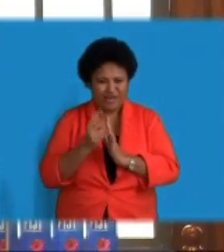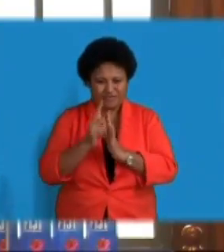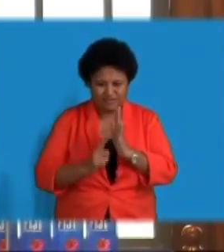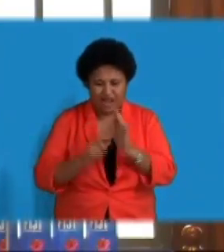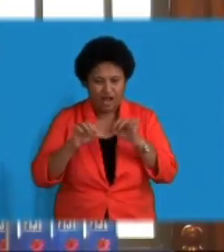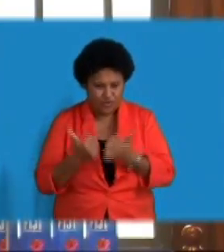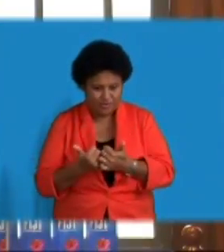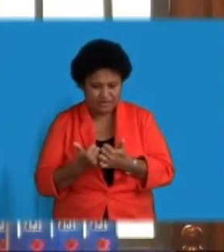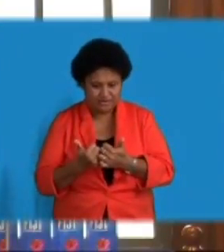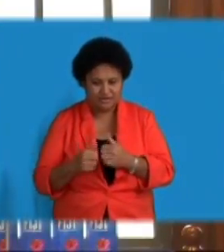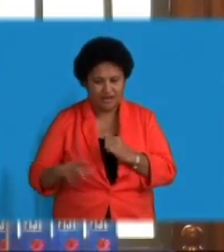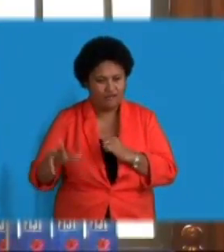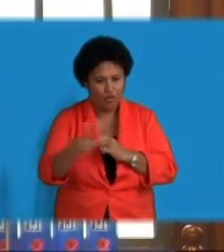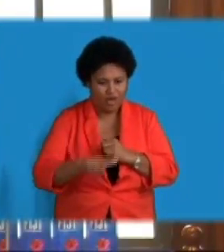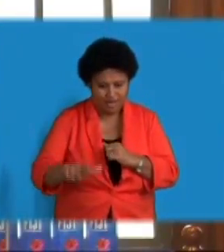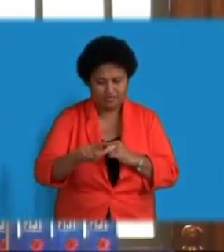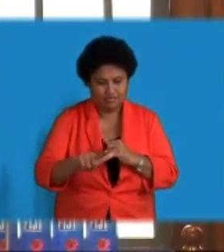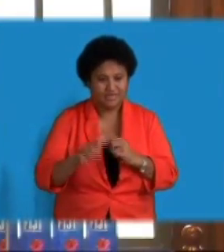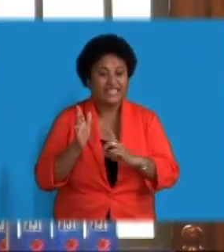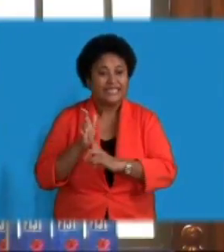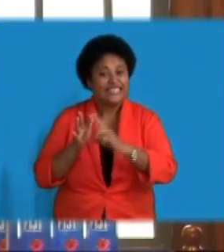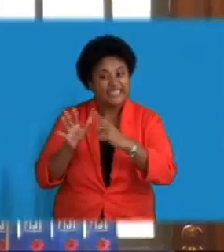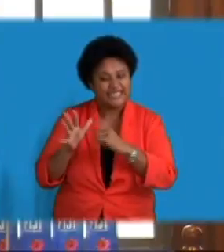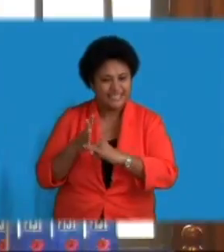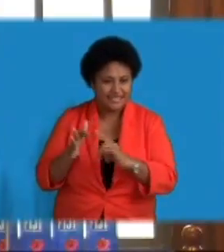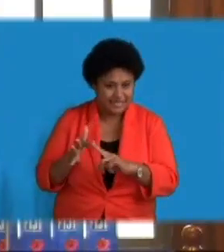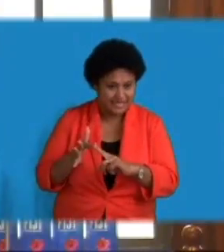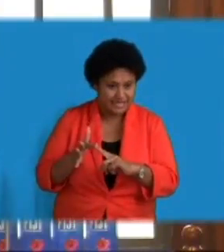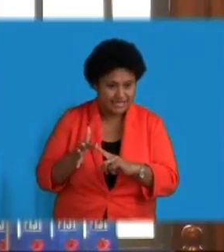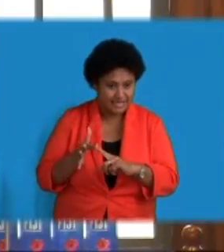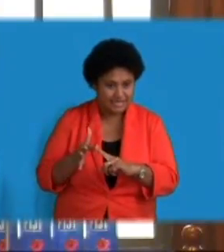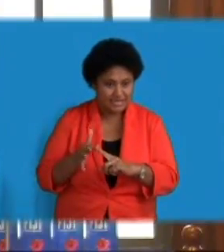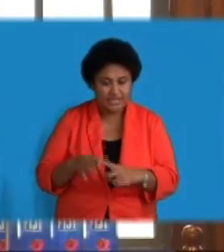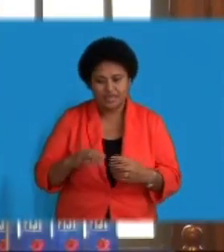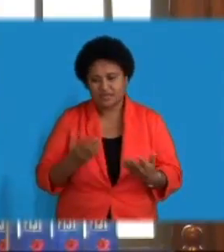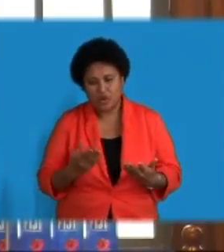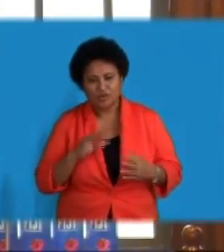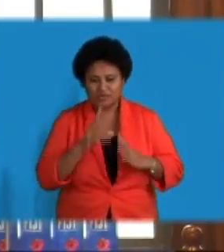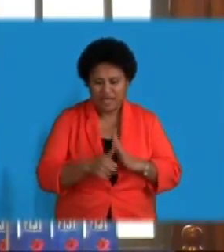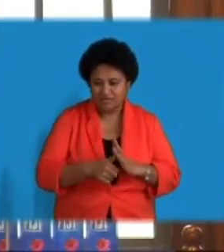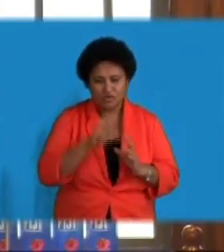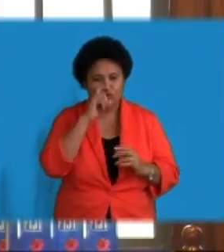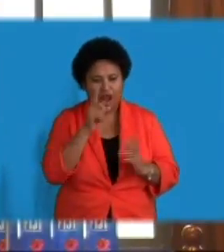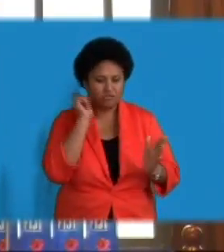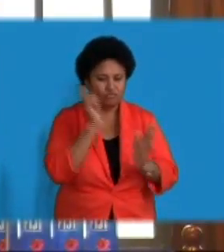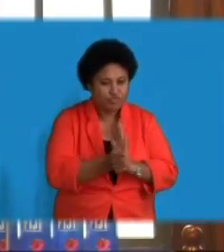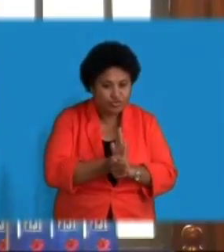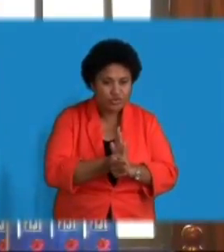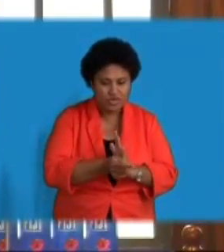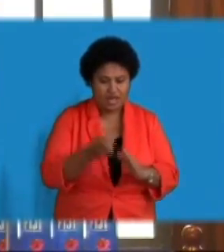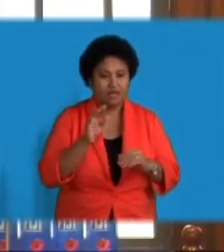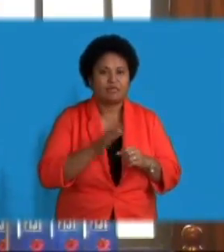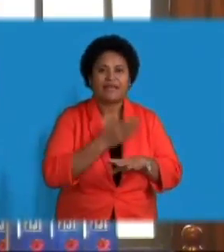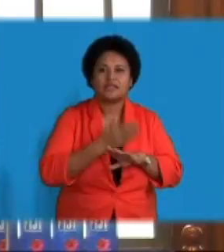reason at all for some of the leases to be not to be renewed on time. So